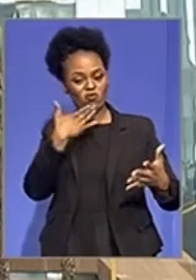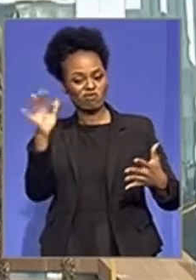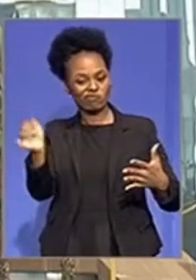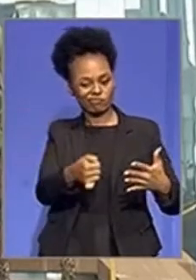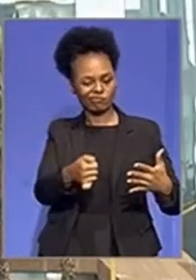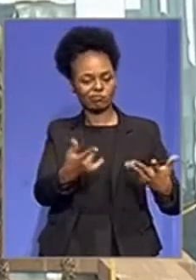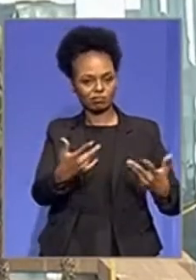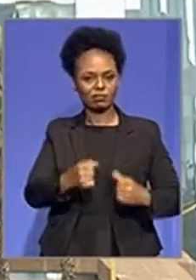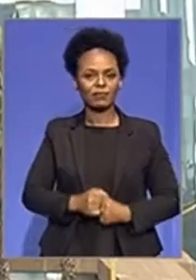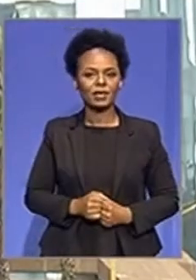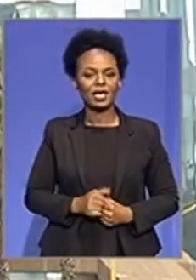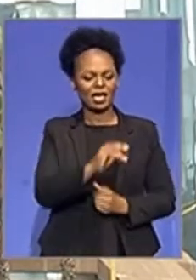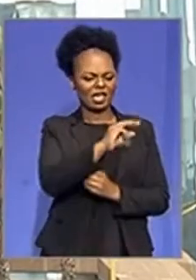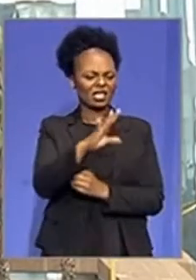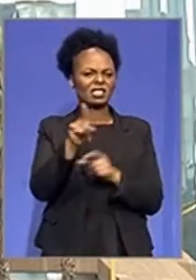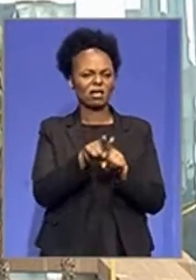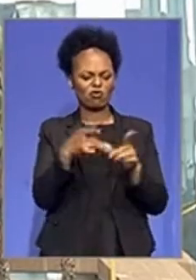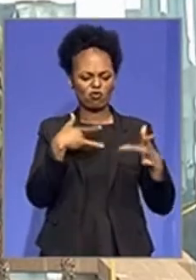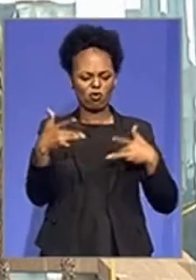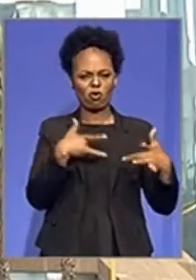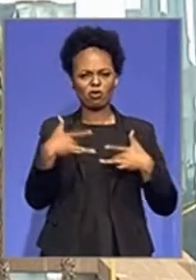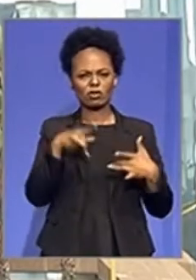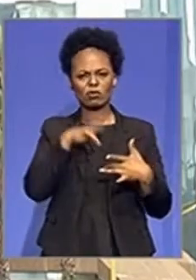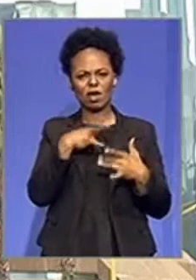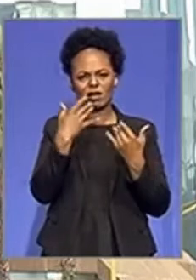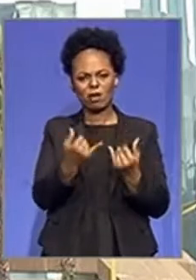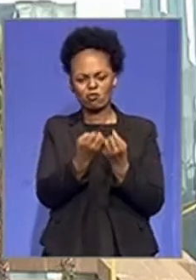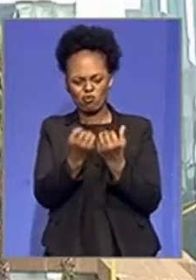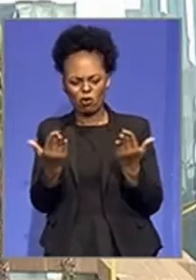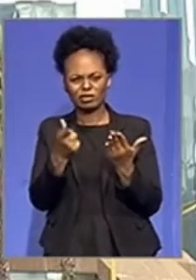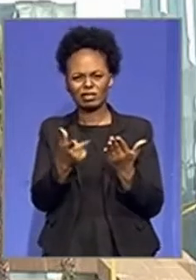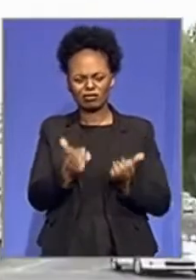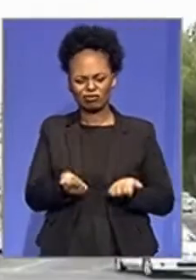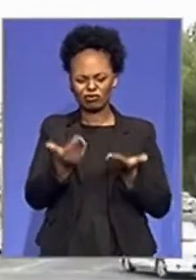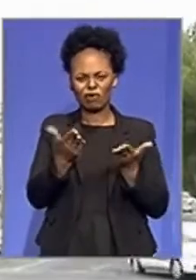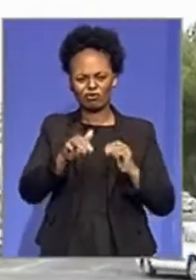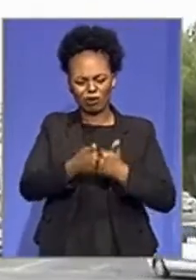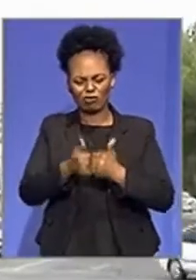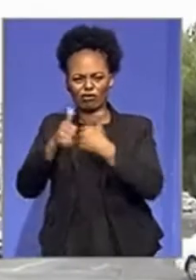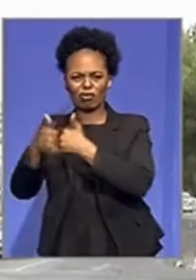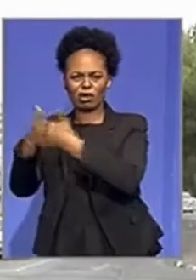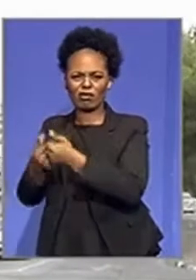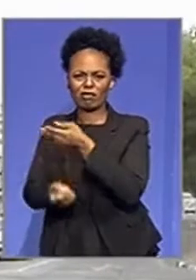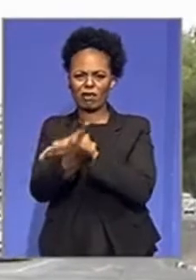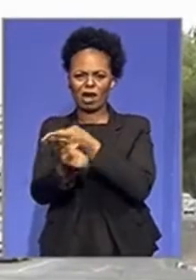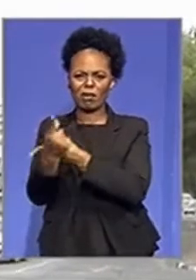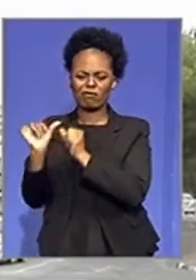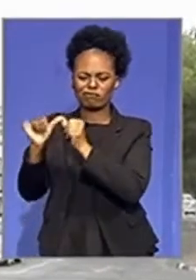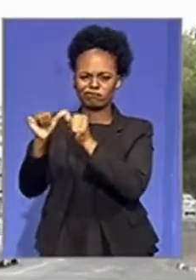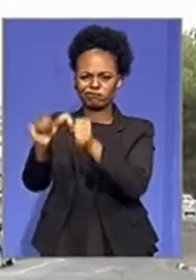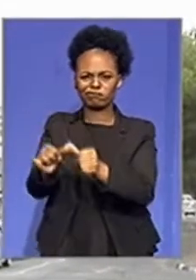boetse ya supa ngora ya bona ya mekitlana e ntseng e eketseha ya bo masepala e ipileditse ho baahi le mafapha a mmuso ho